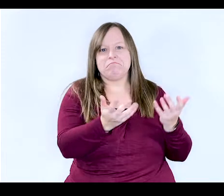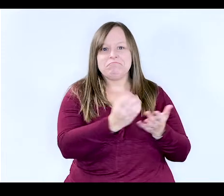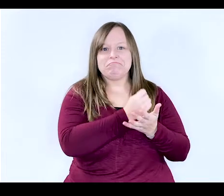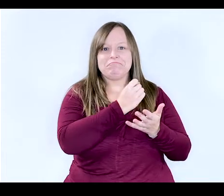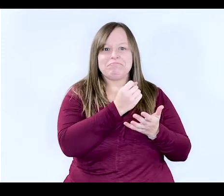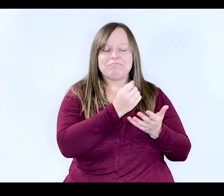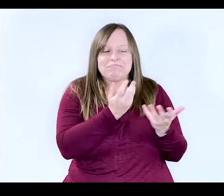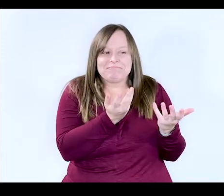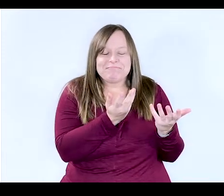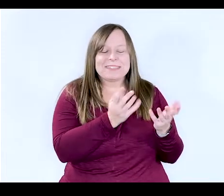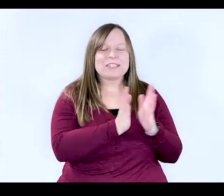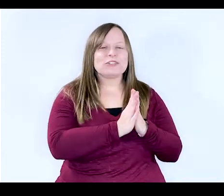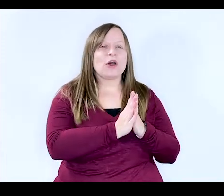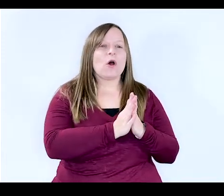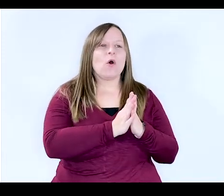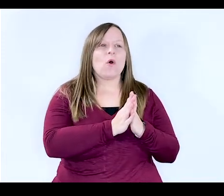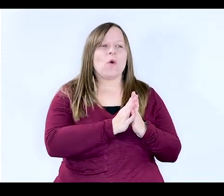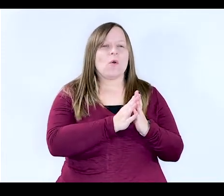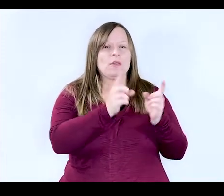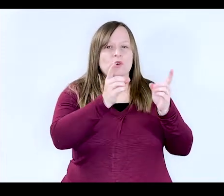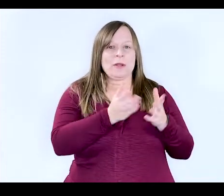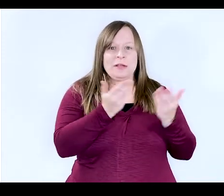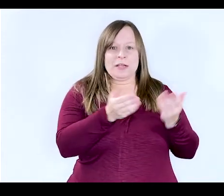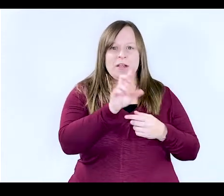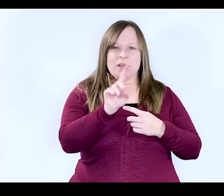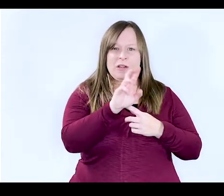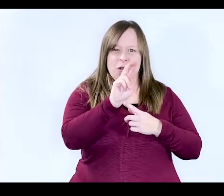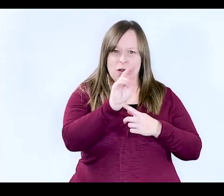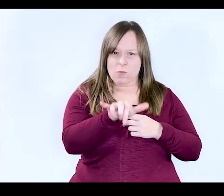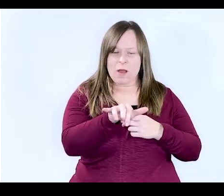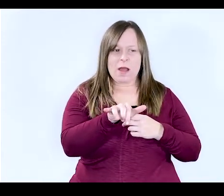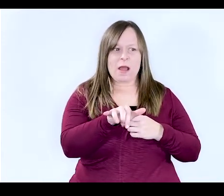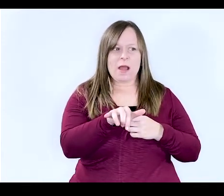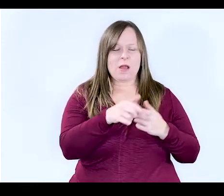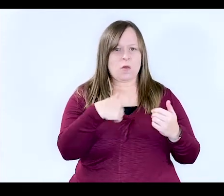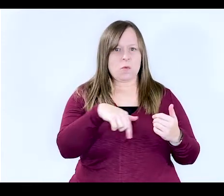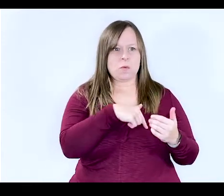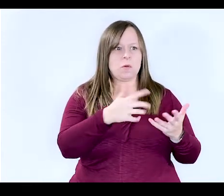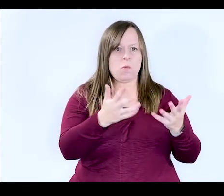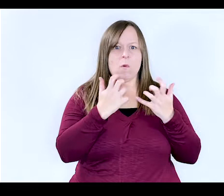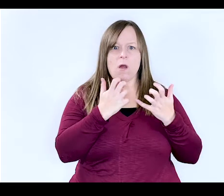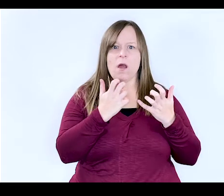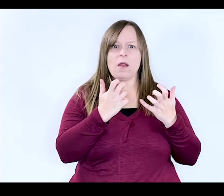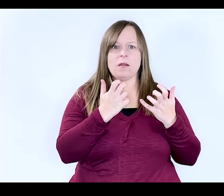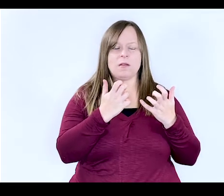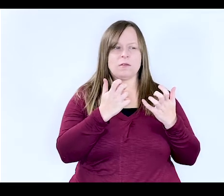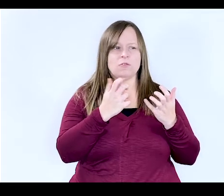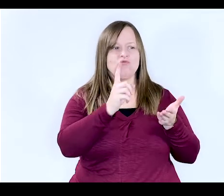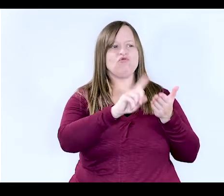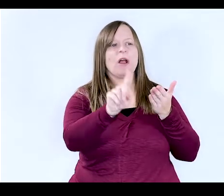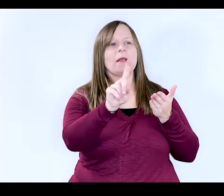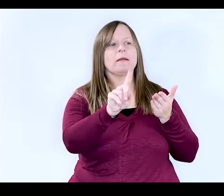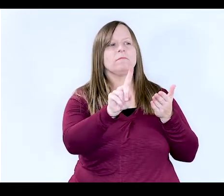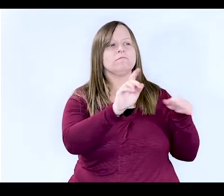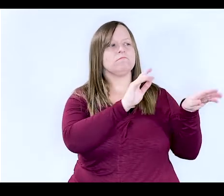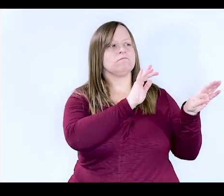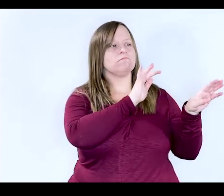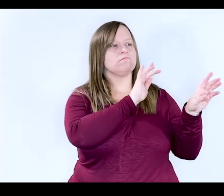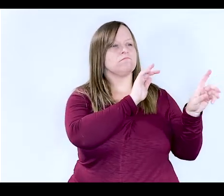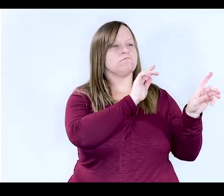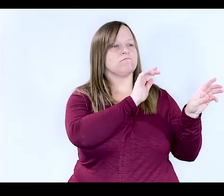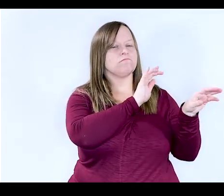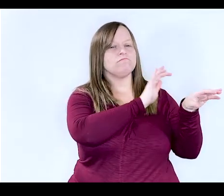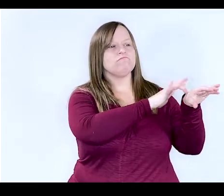moment. So the directors here at DRNY really wanted to check in with